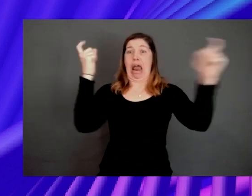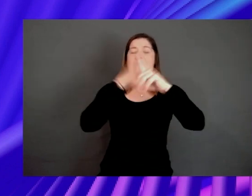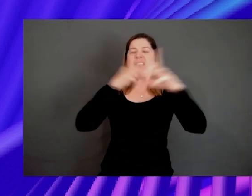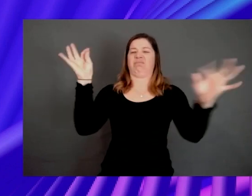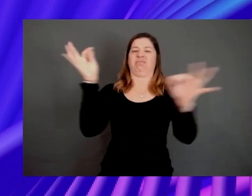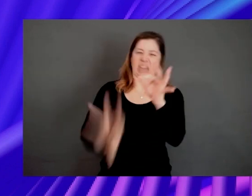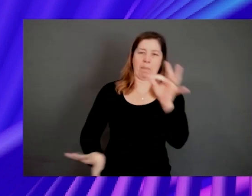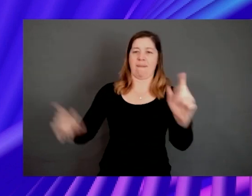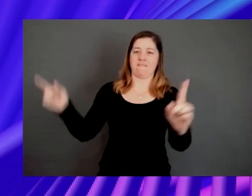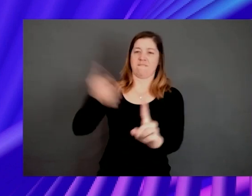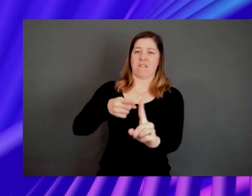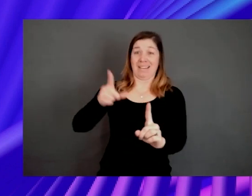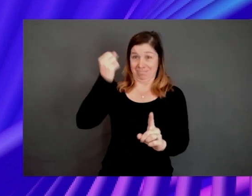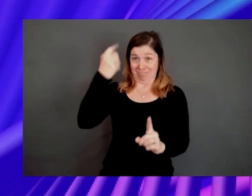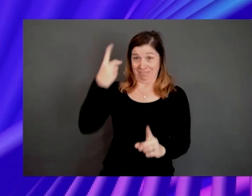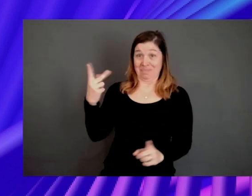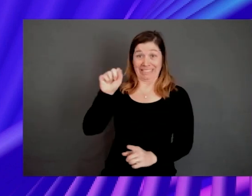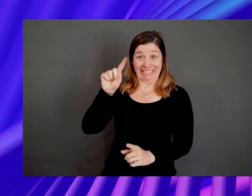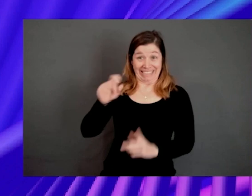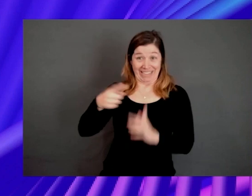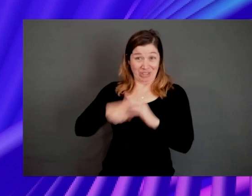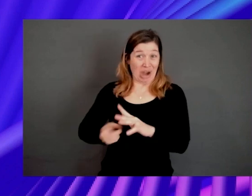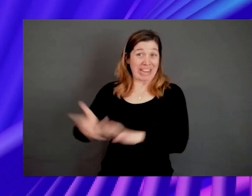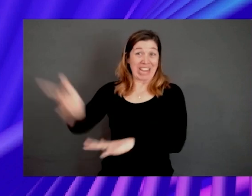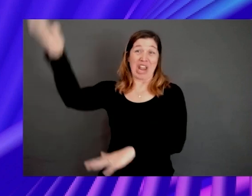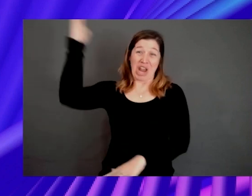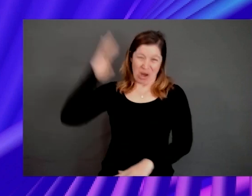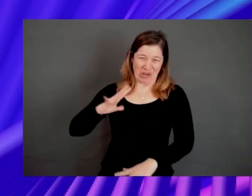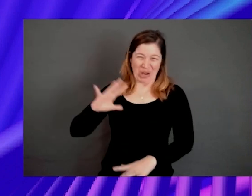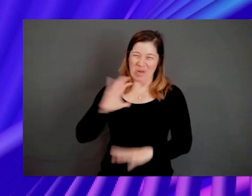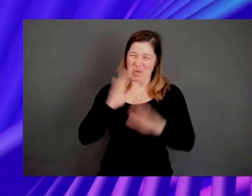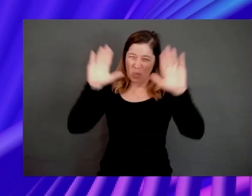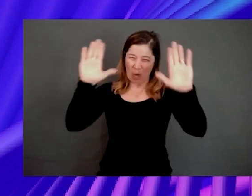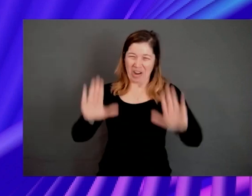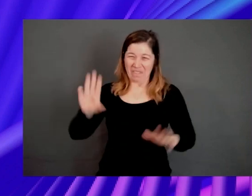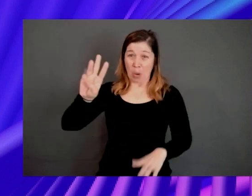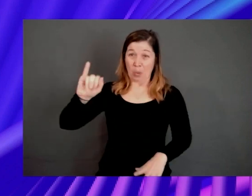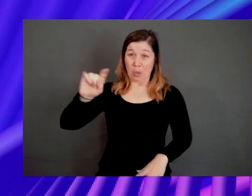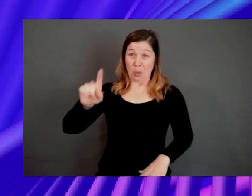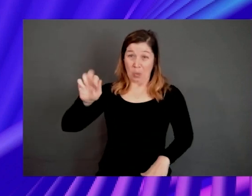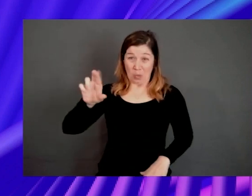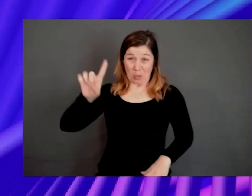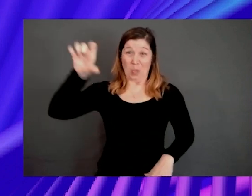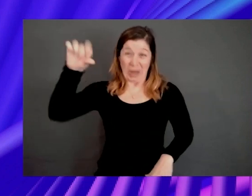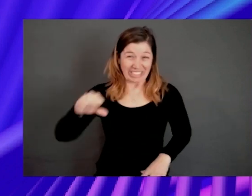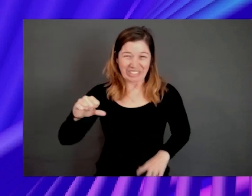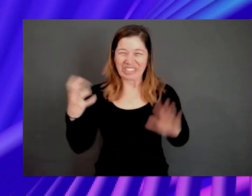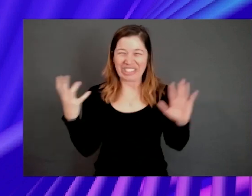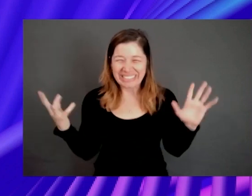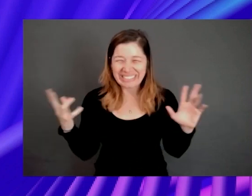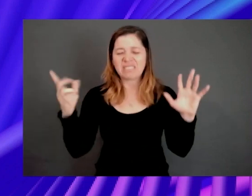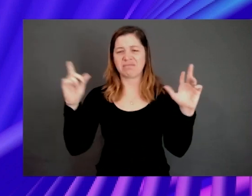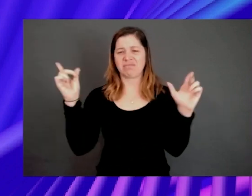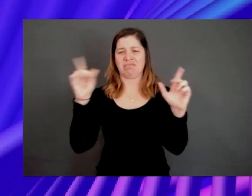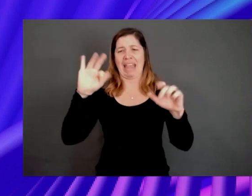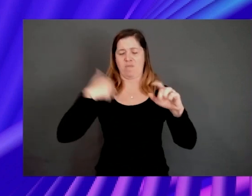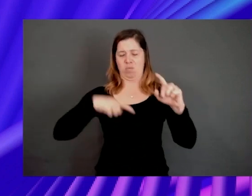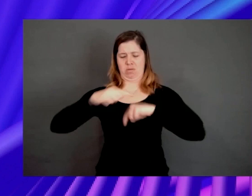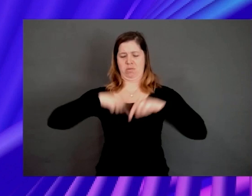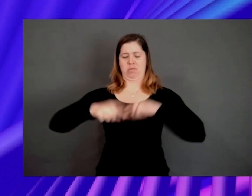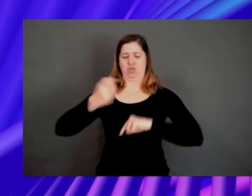years ago in Visual Studio with our wonderful wizards, and let's take a step back and what would things look like 12 years